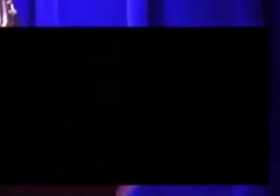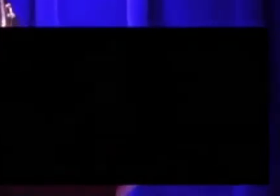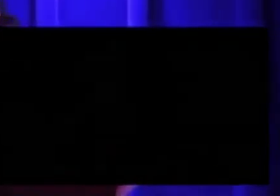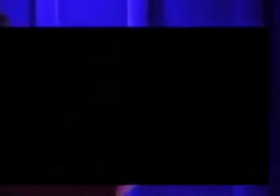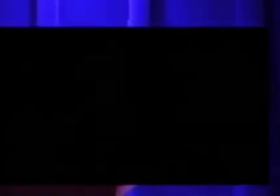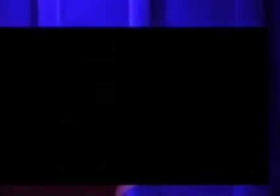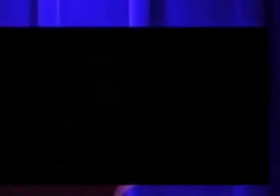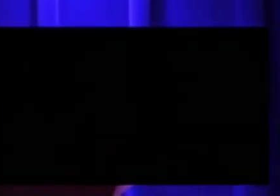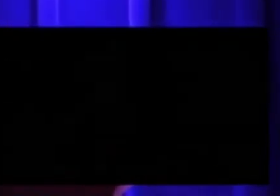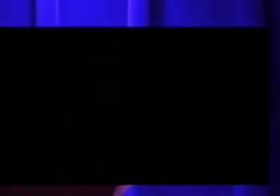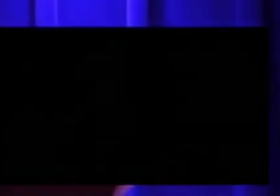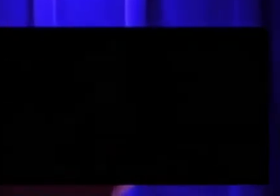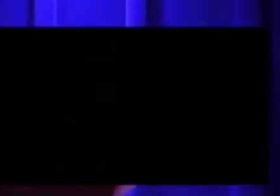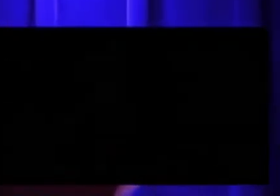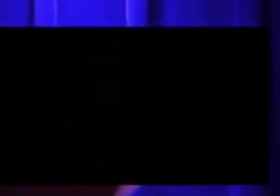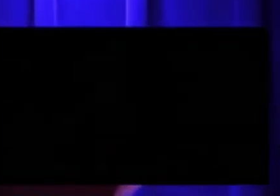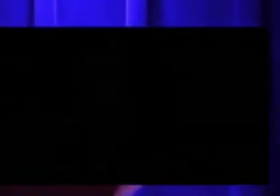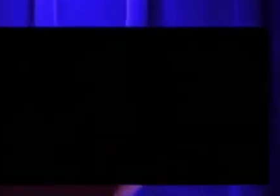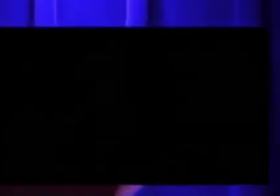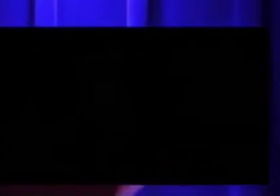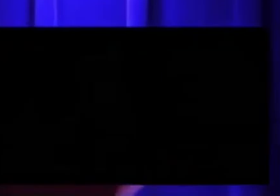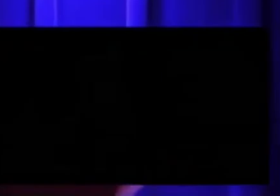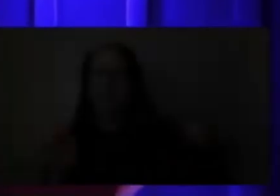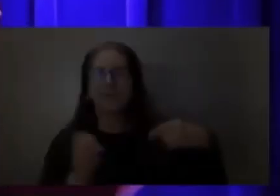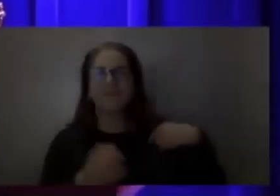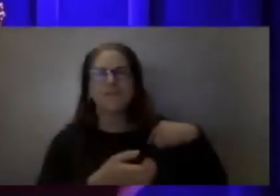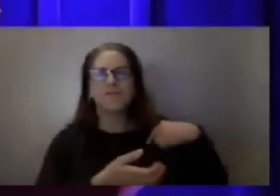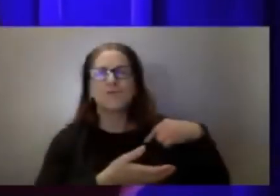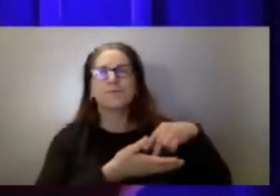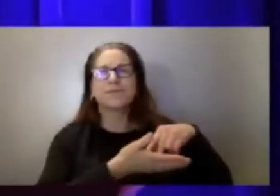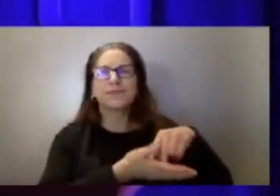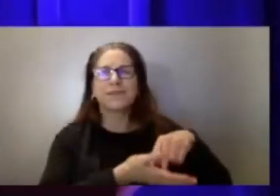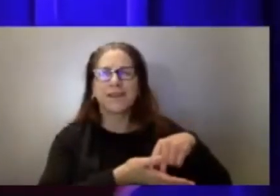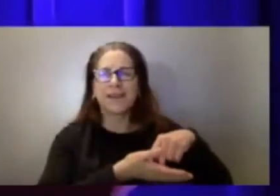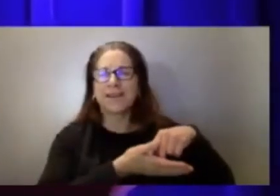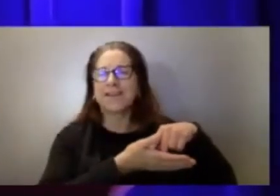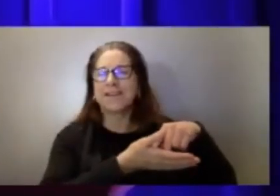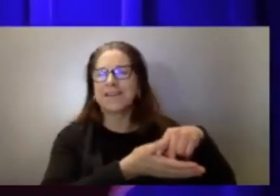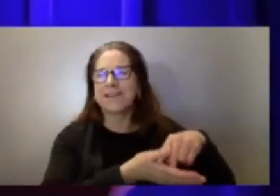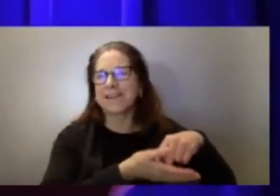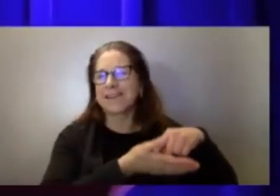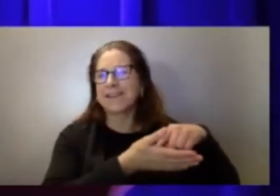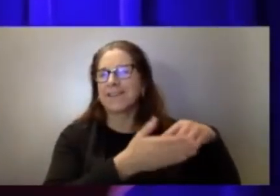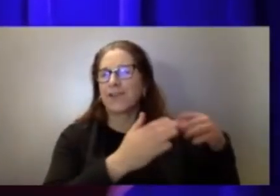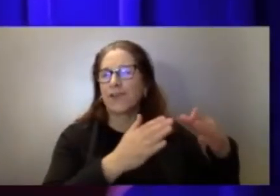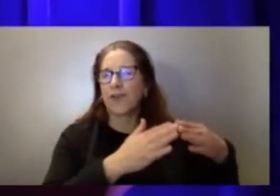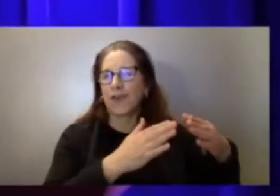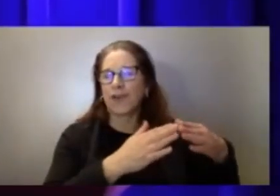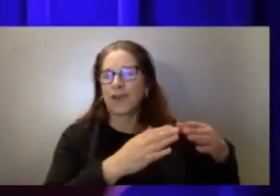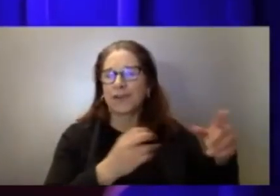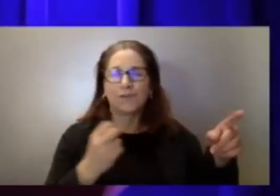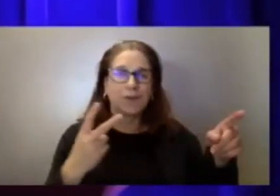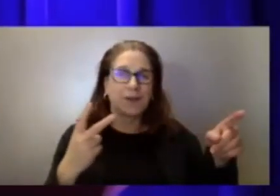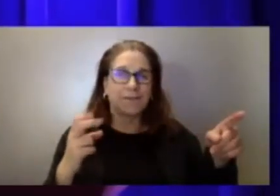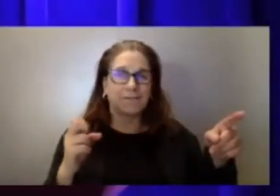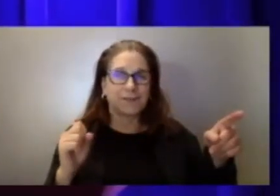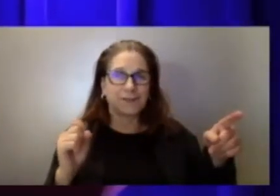with all the poets, novelists, their memoirs. We'll be standing at the corner